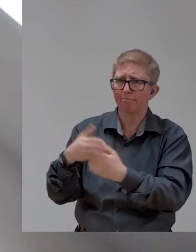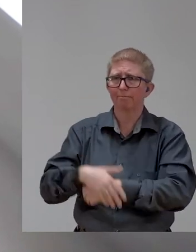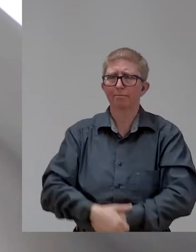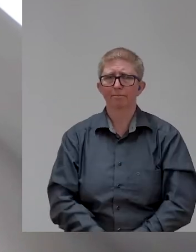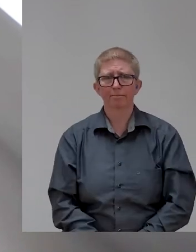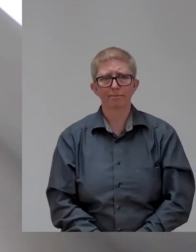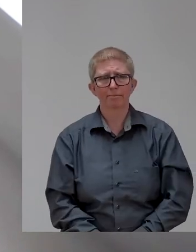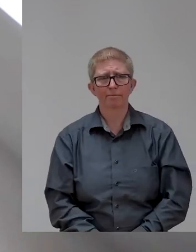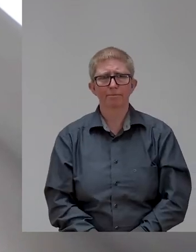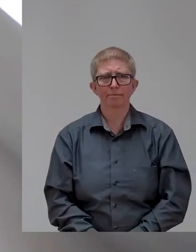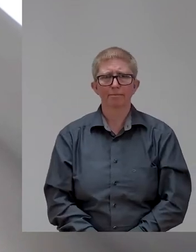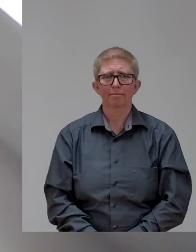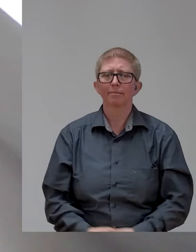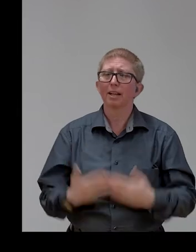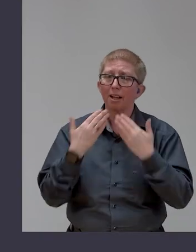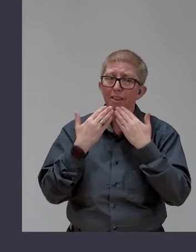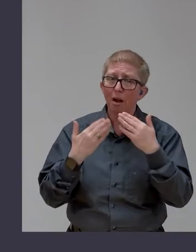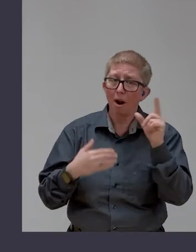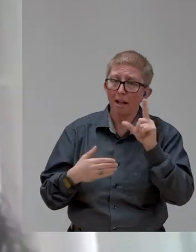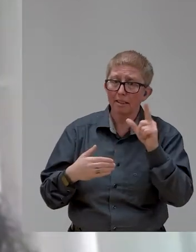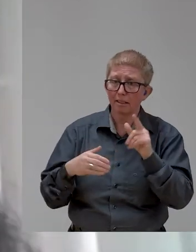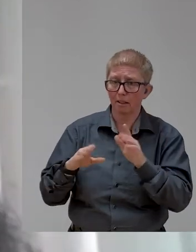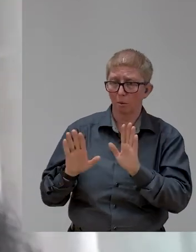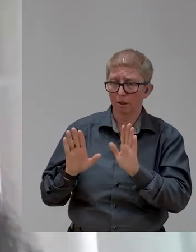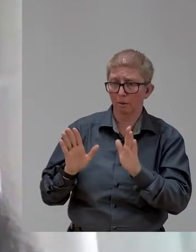Letizia. Let me share my screen.